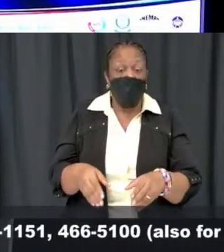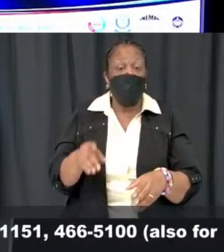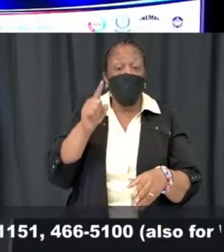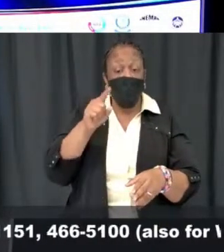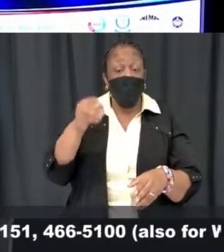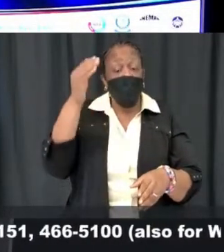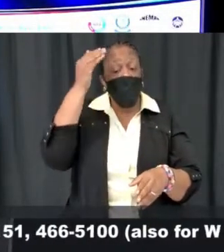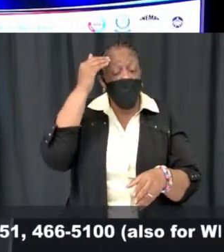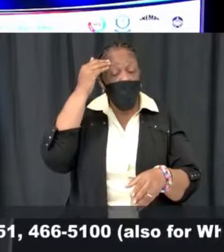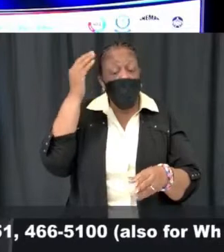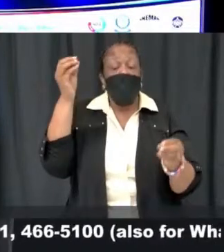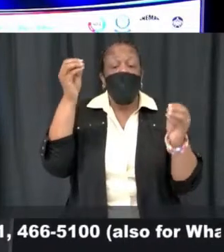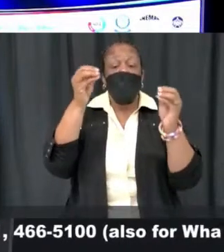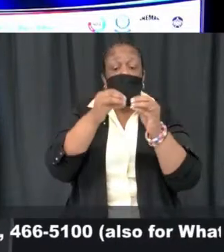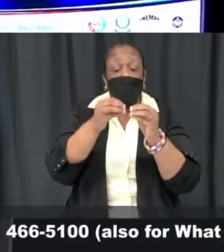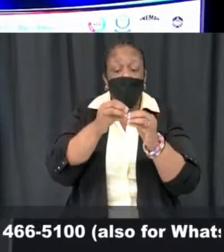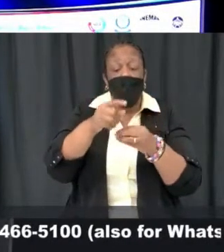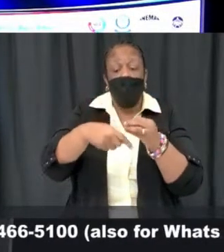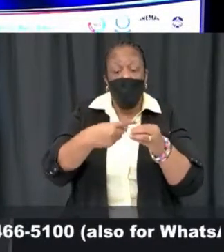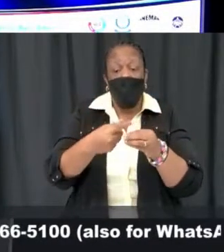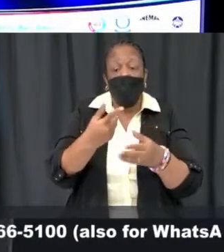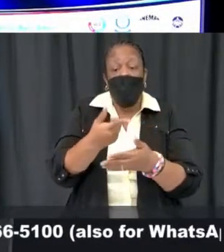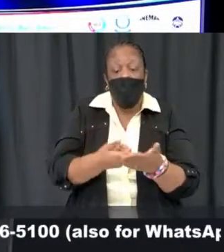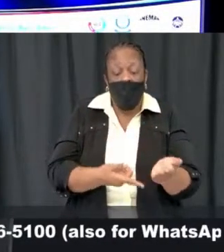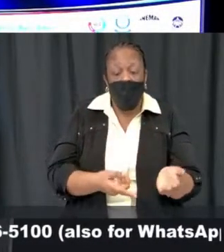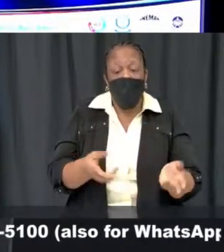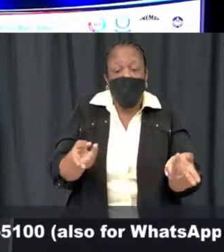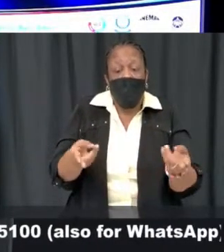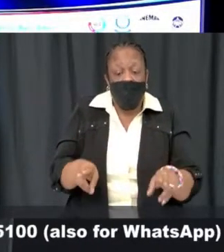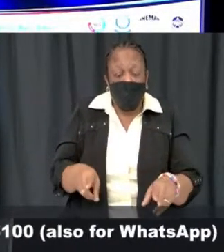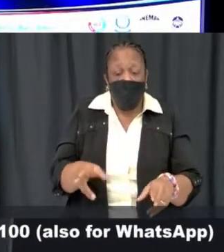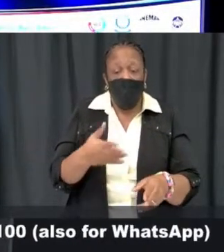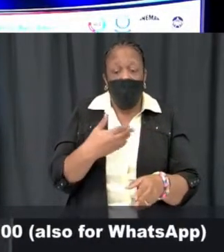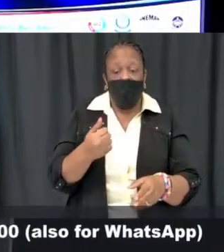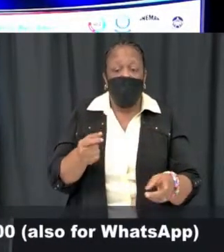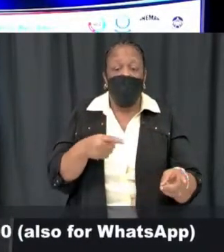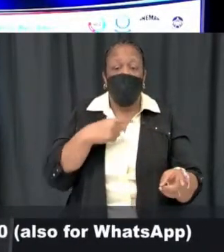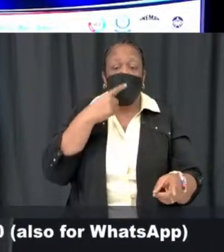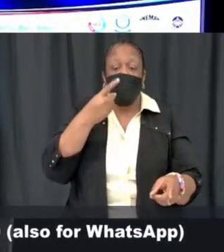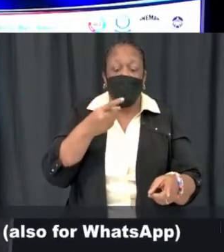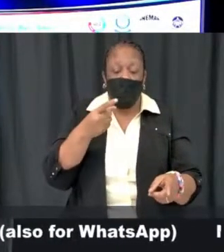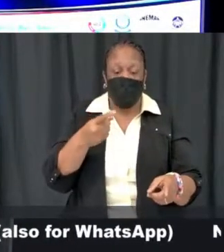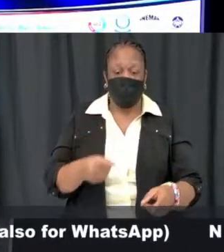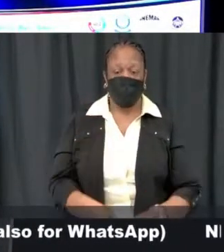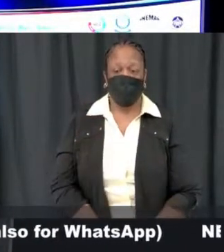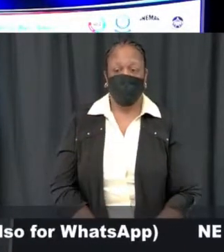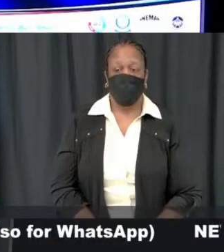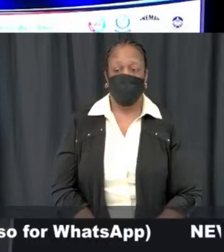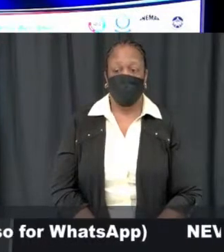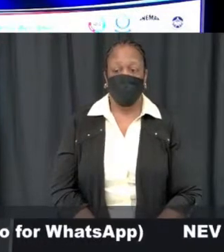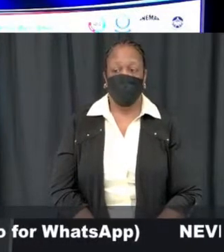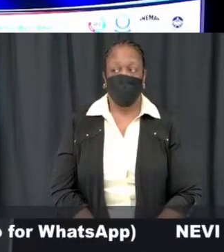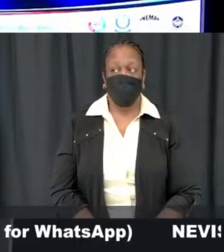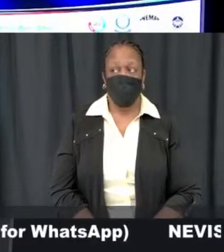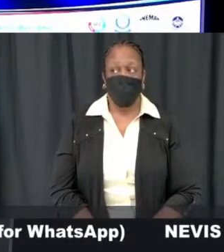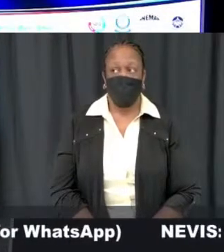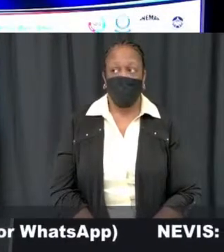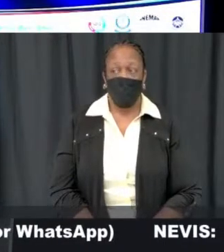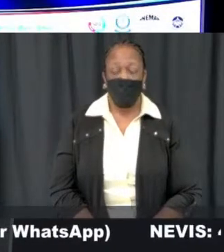and informed in terms of the science and what is being said, the